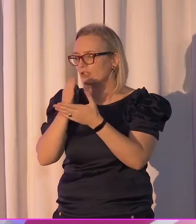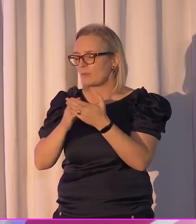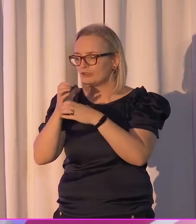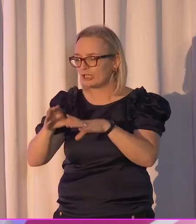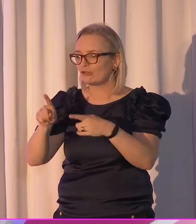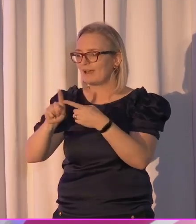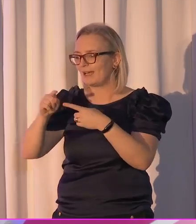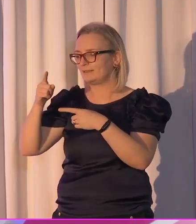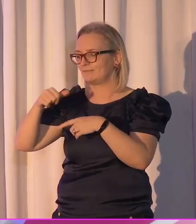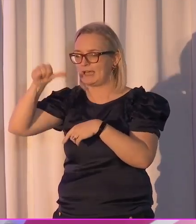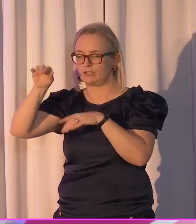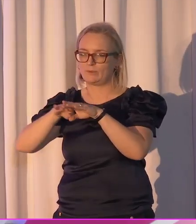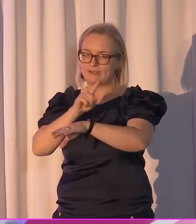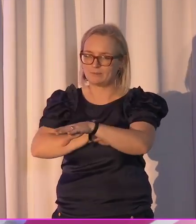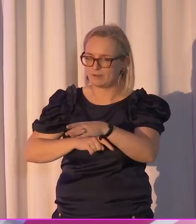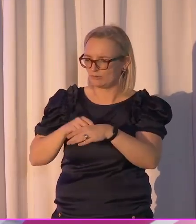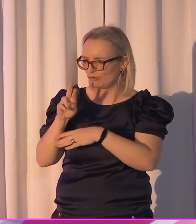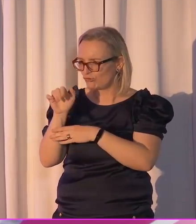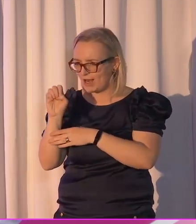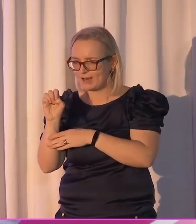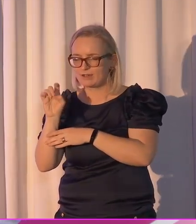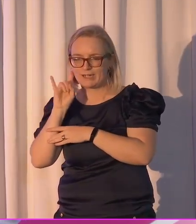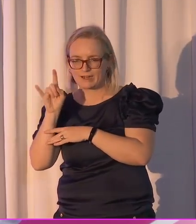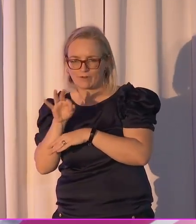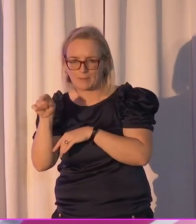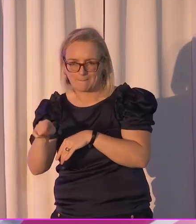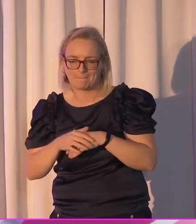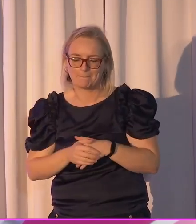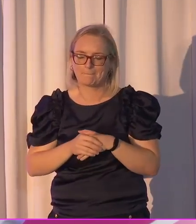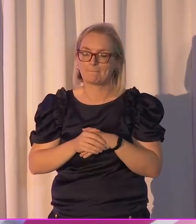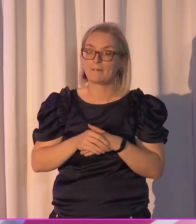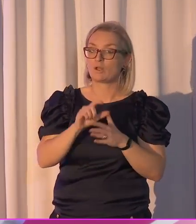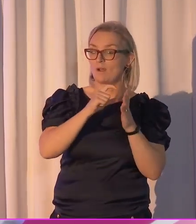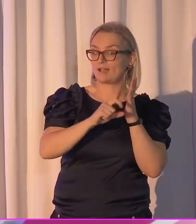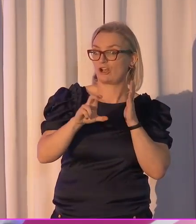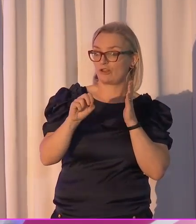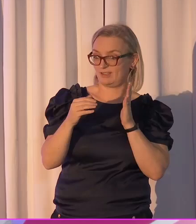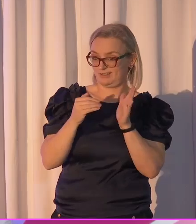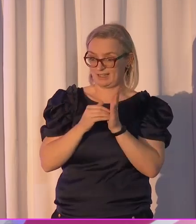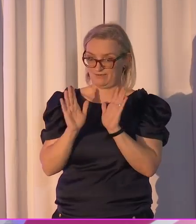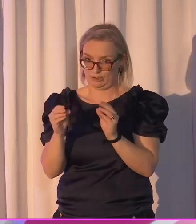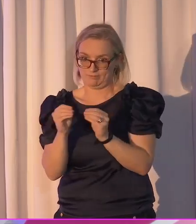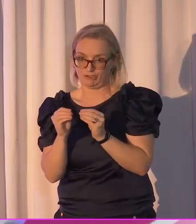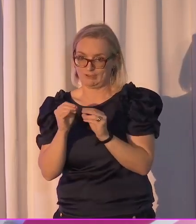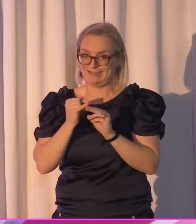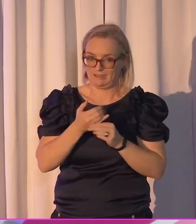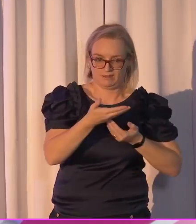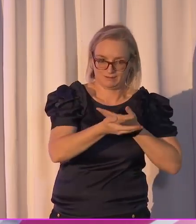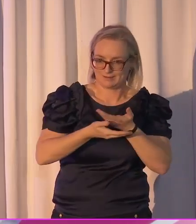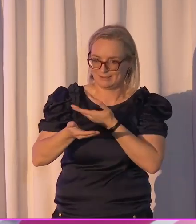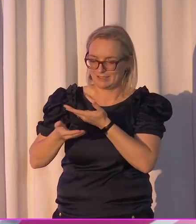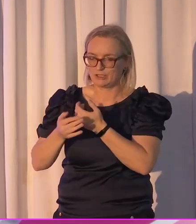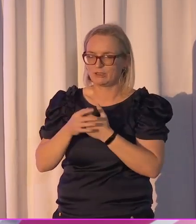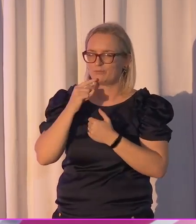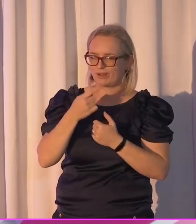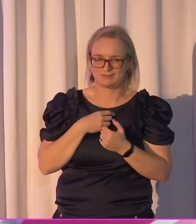and adults with disabilities. Issues relevant to Article 30 did feature in this consultation, with barriers